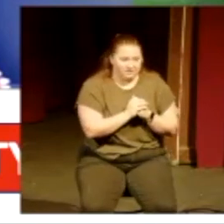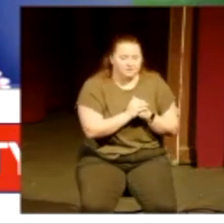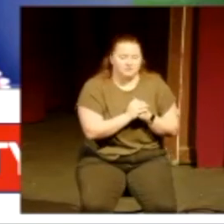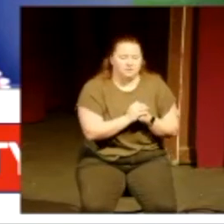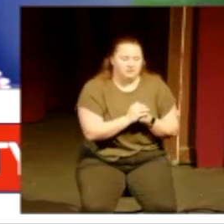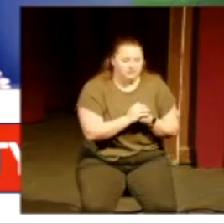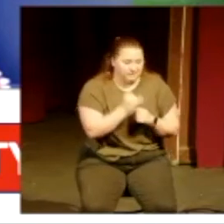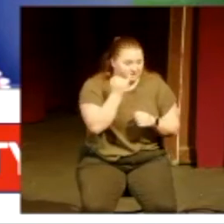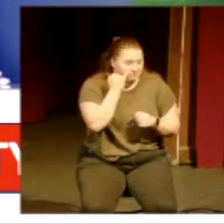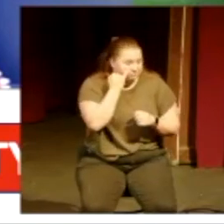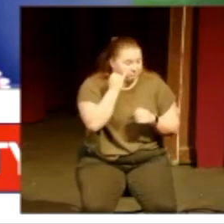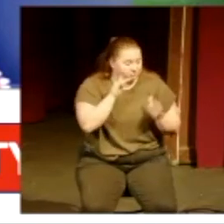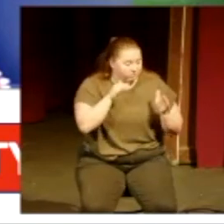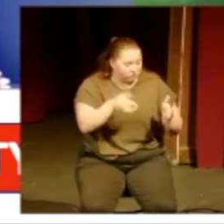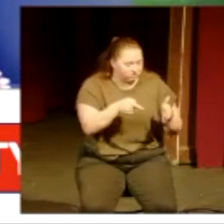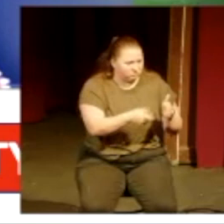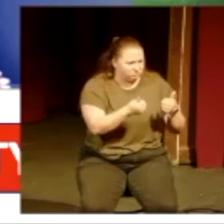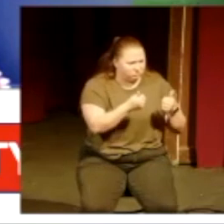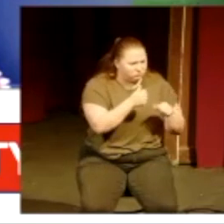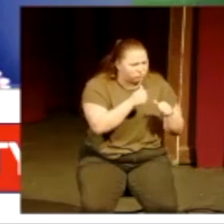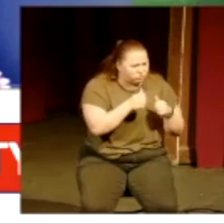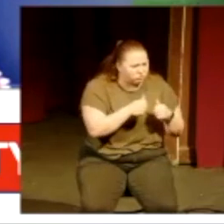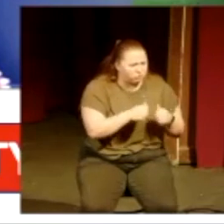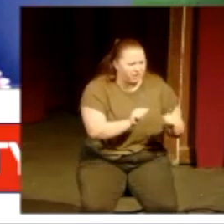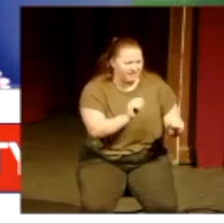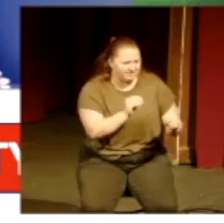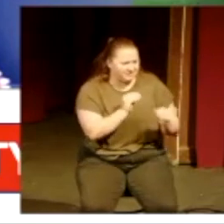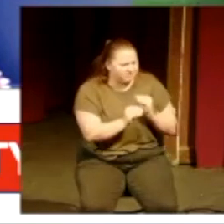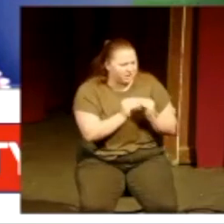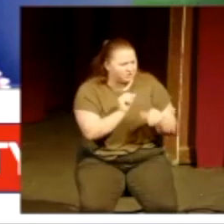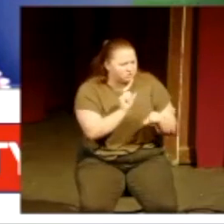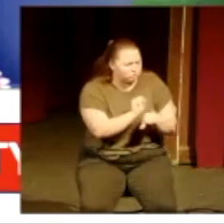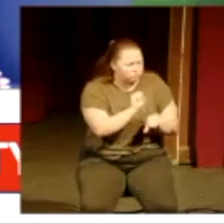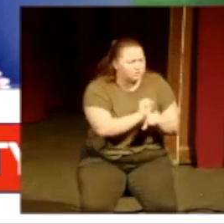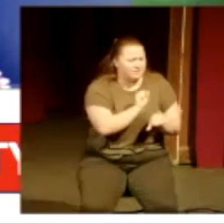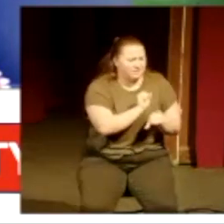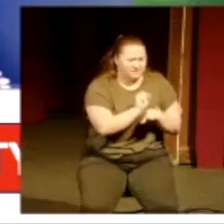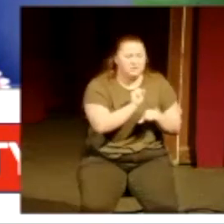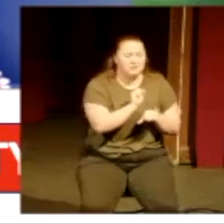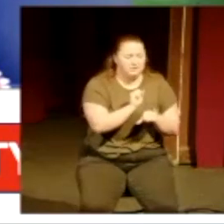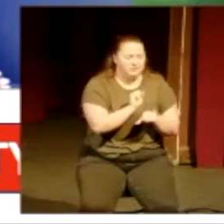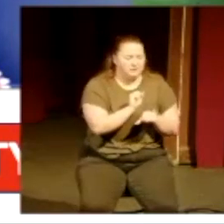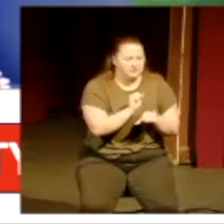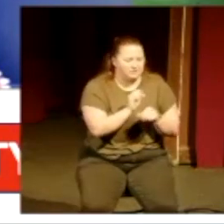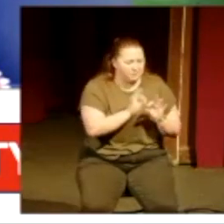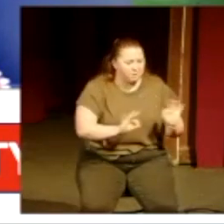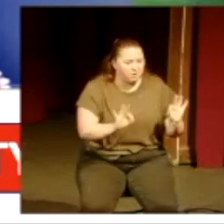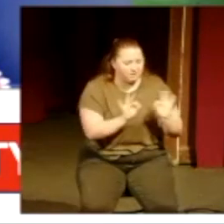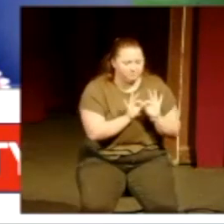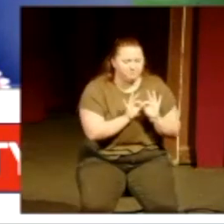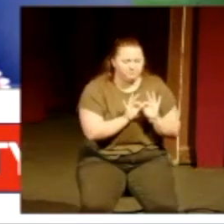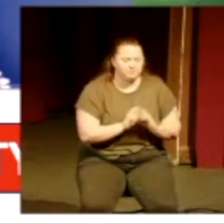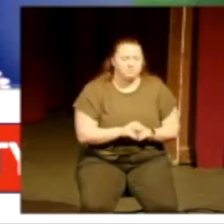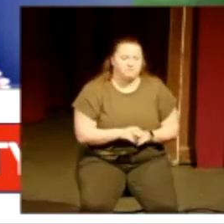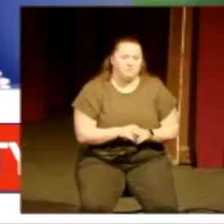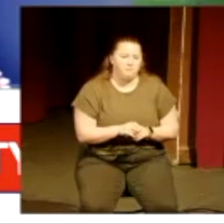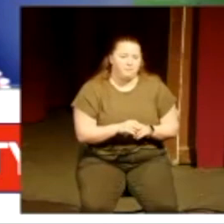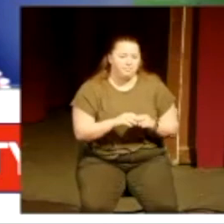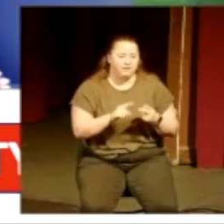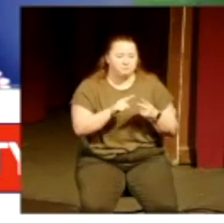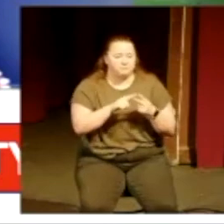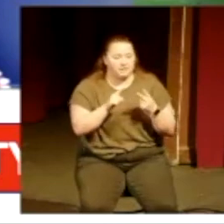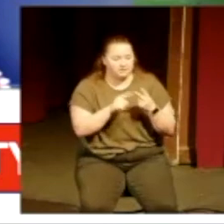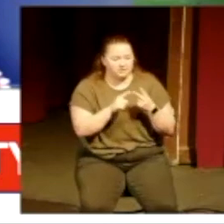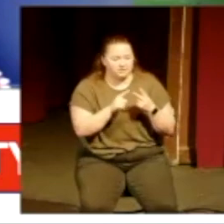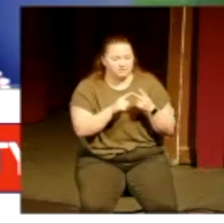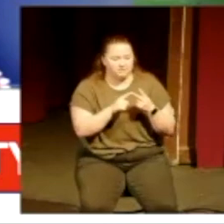we're working on it to close those gaps. So that's a fabulous objective. Again, really gonna stretch our organization. And then the second one is increase